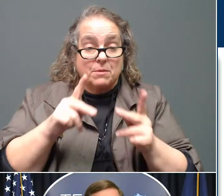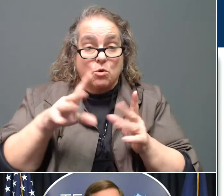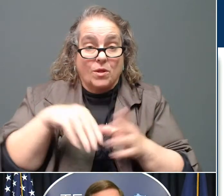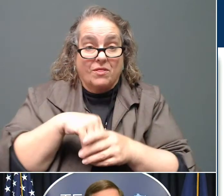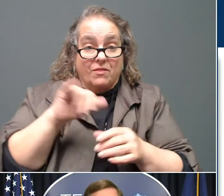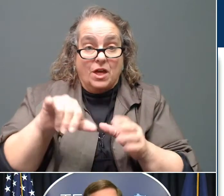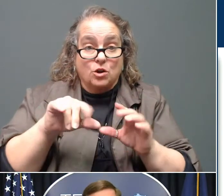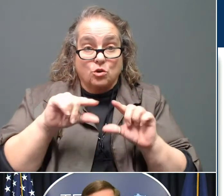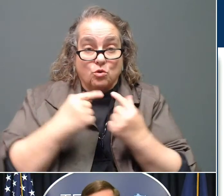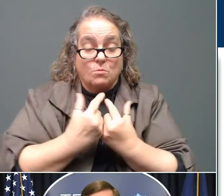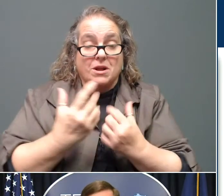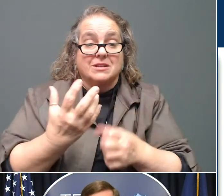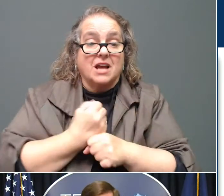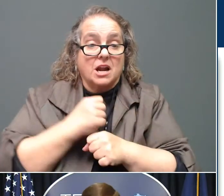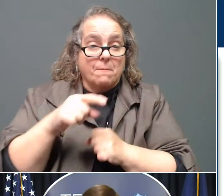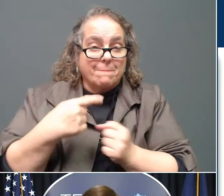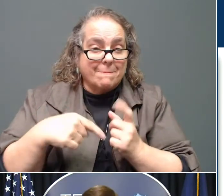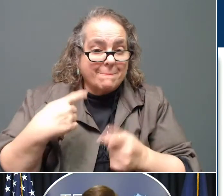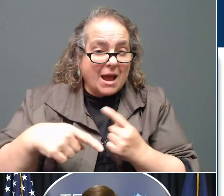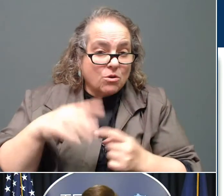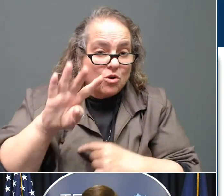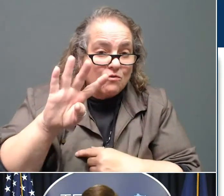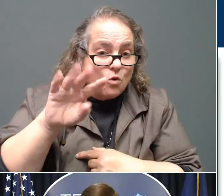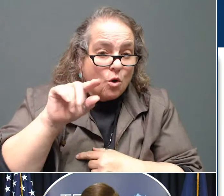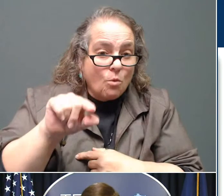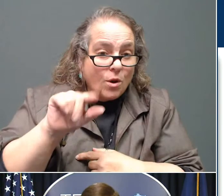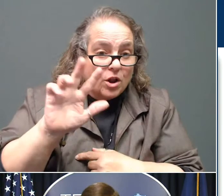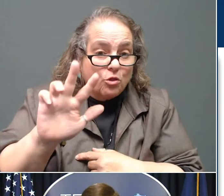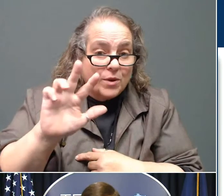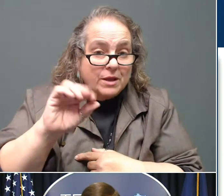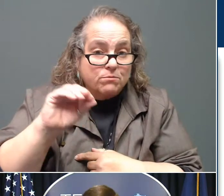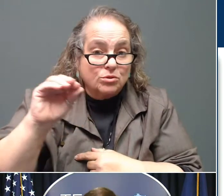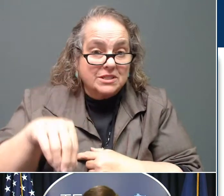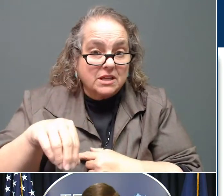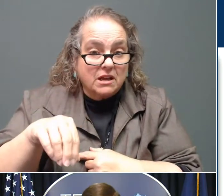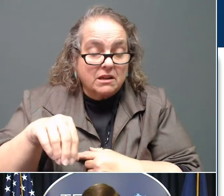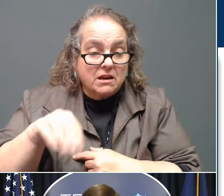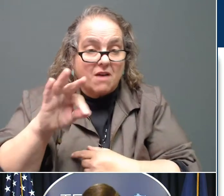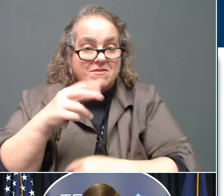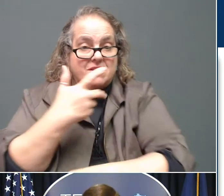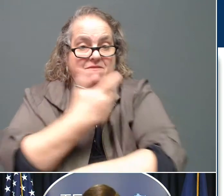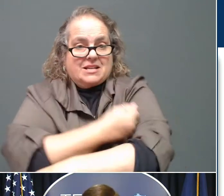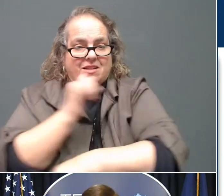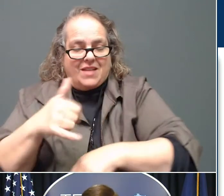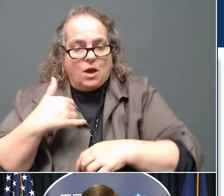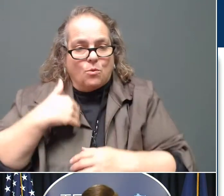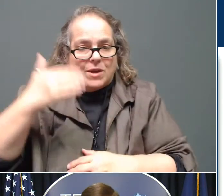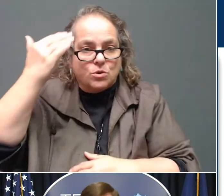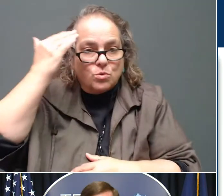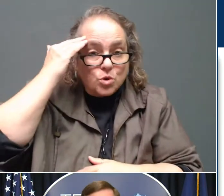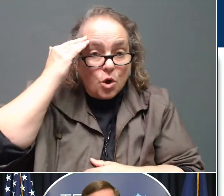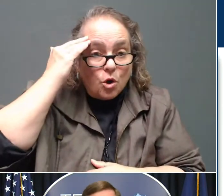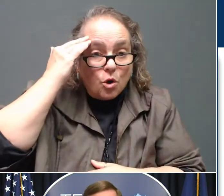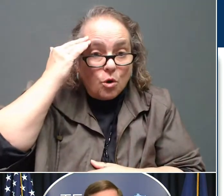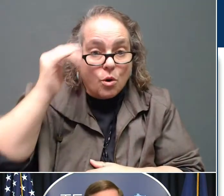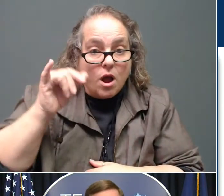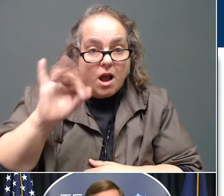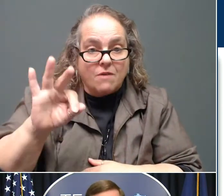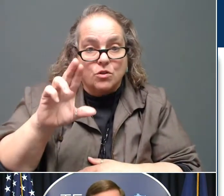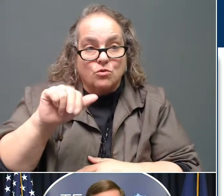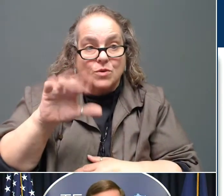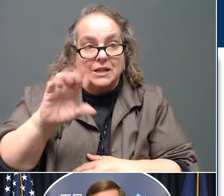about 4.3% of the vaccinations that we know of the racial